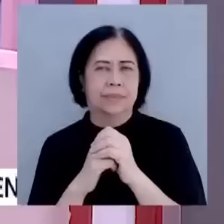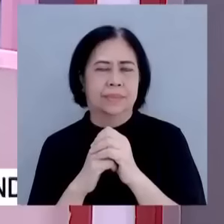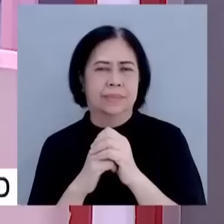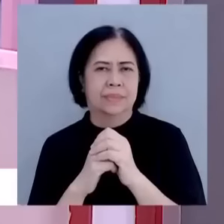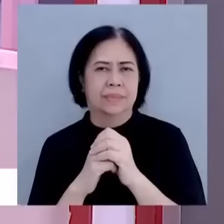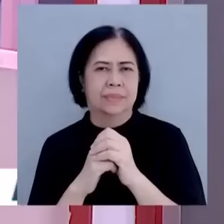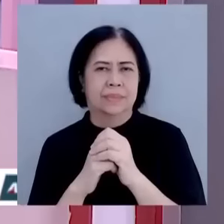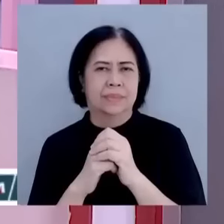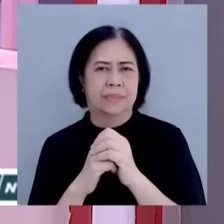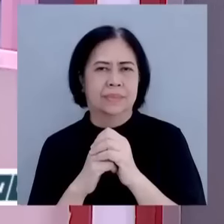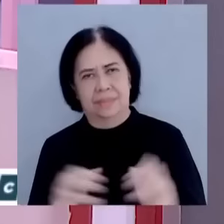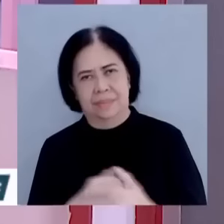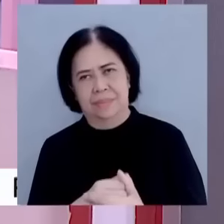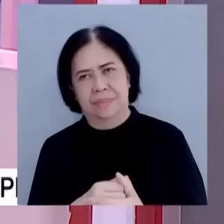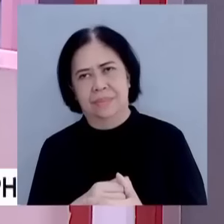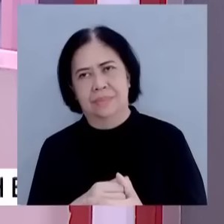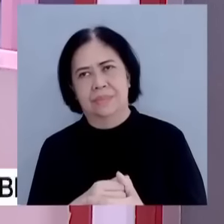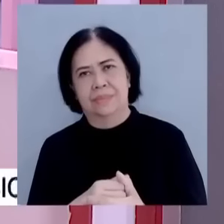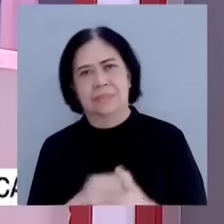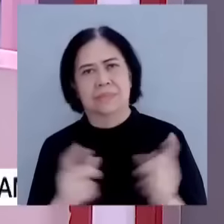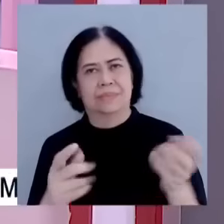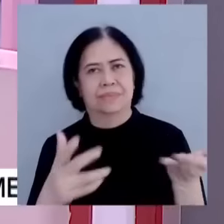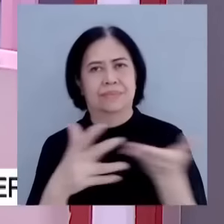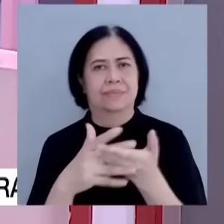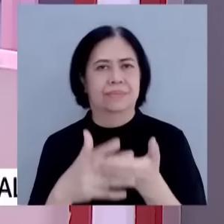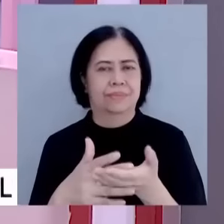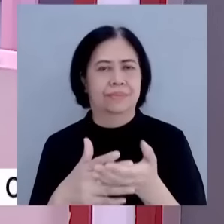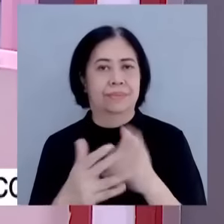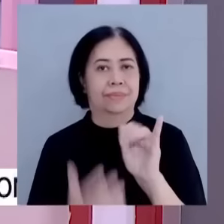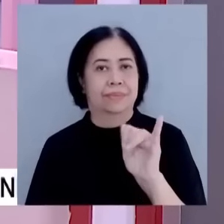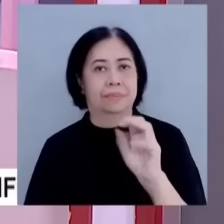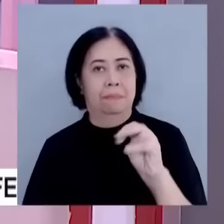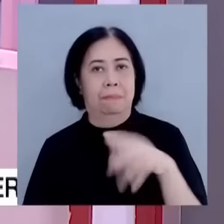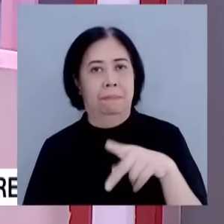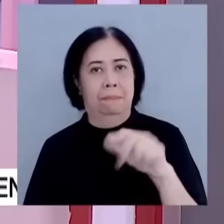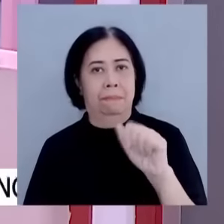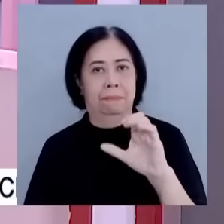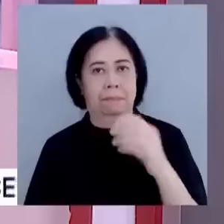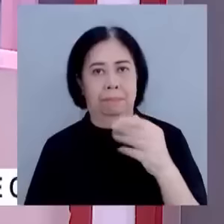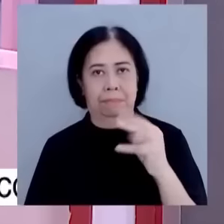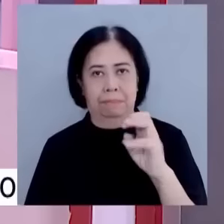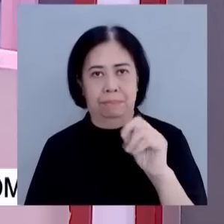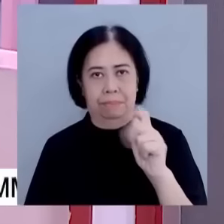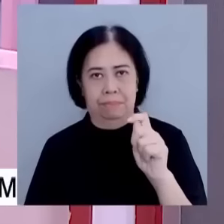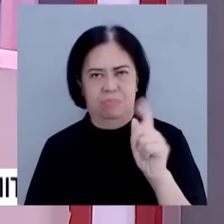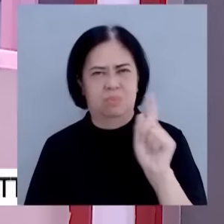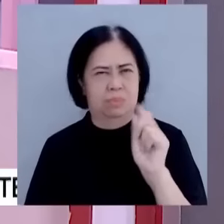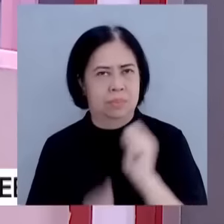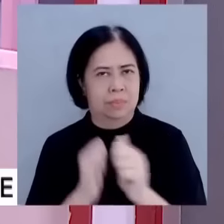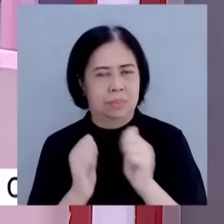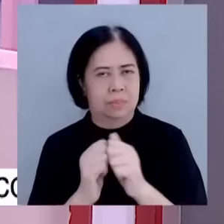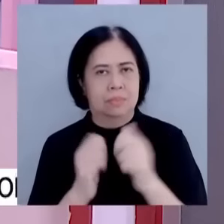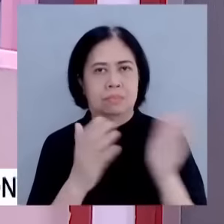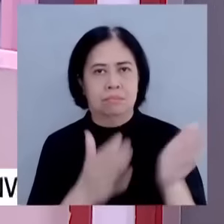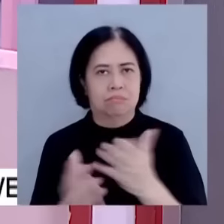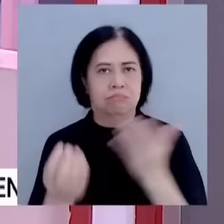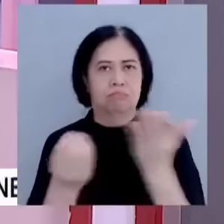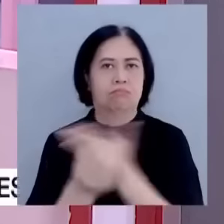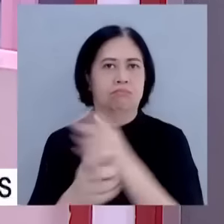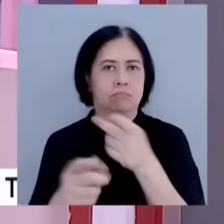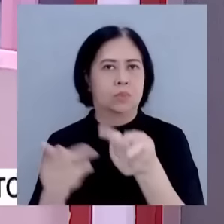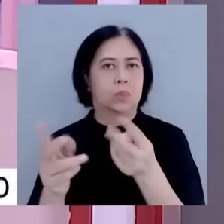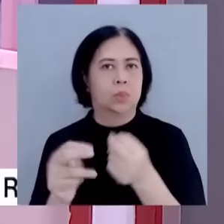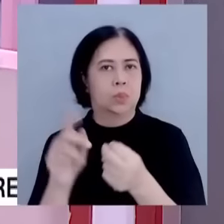discourage them from filing an impeachment complaint against the vice president. Is this sort of an attempt to put